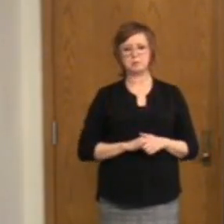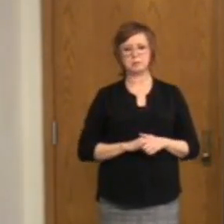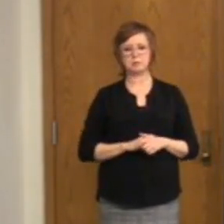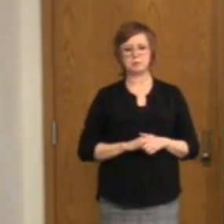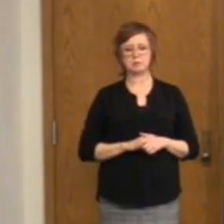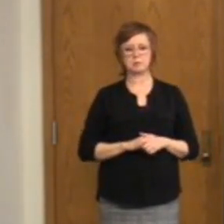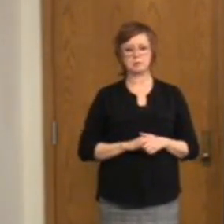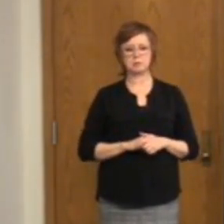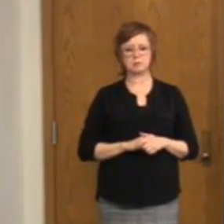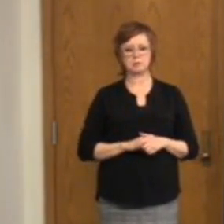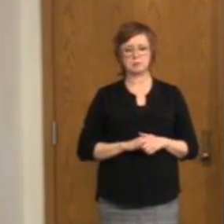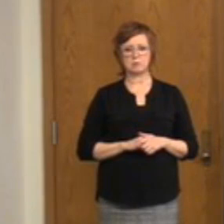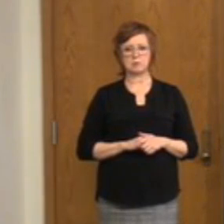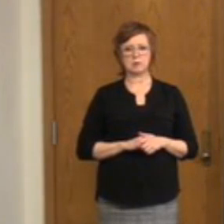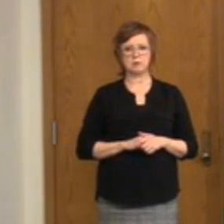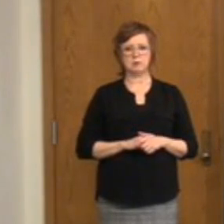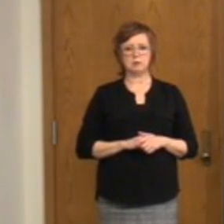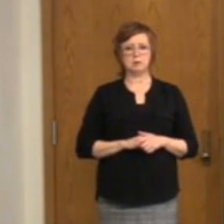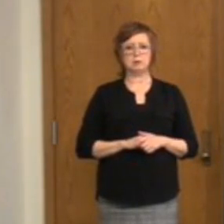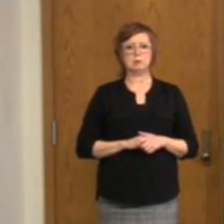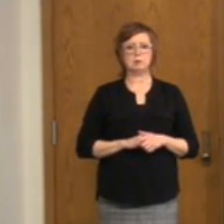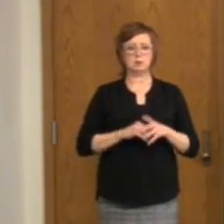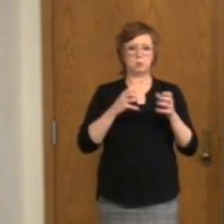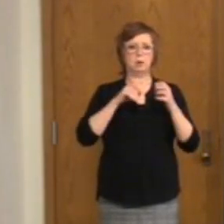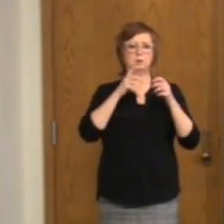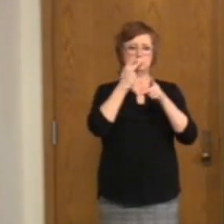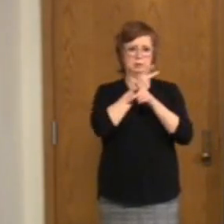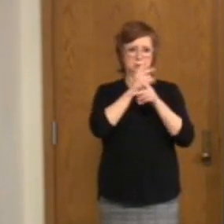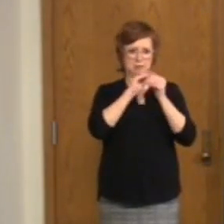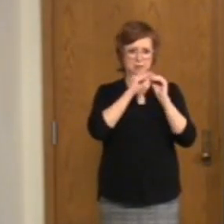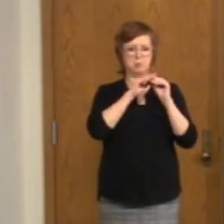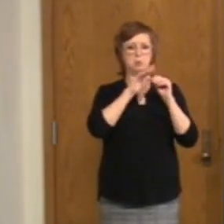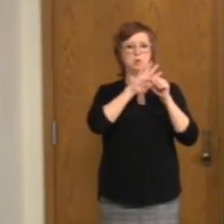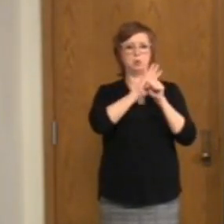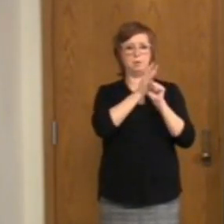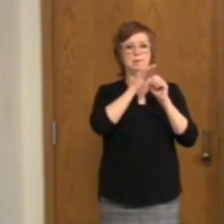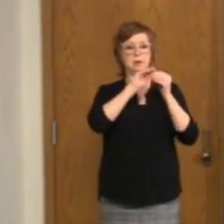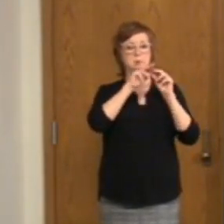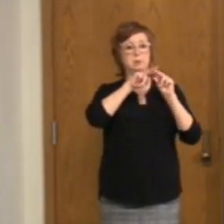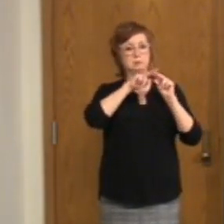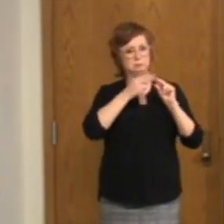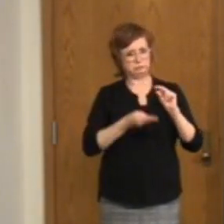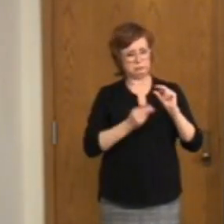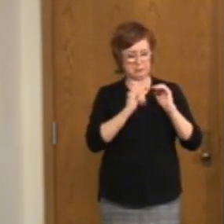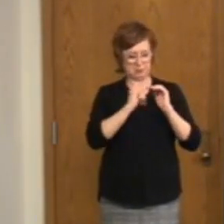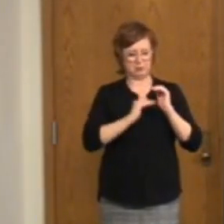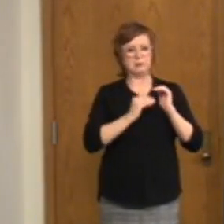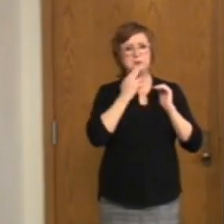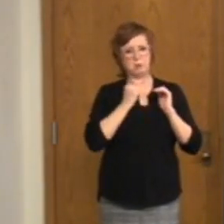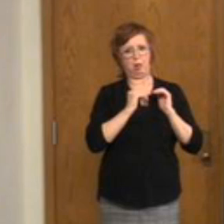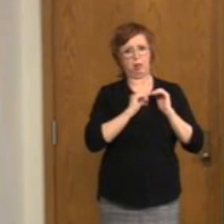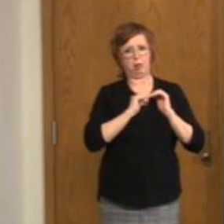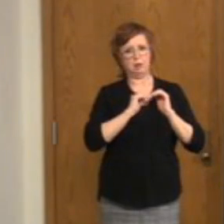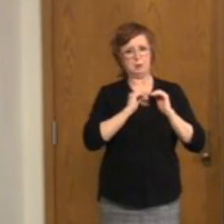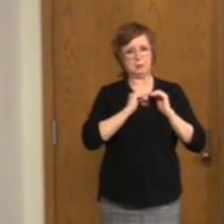in our communities, at the very minimal amount until such time that we can ensure that Saskatchewan people have access to these